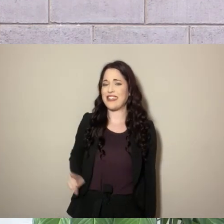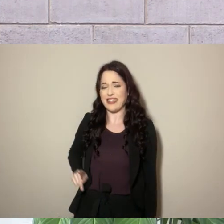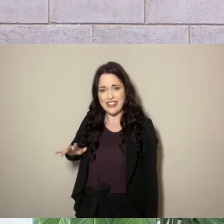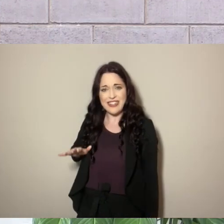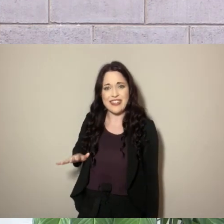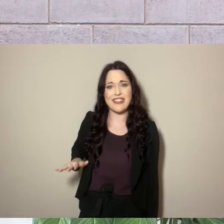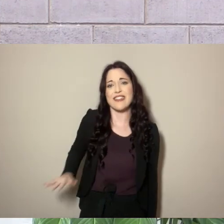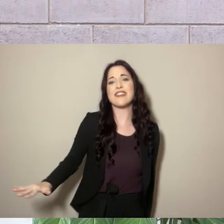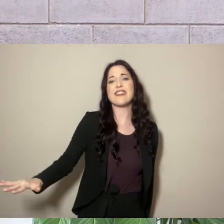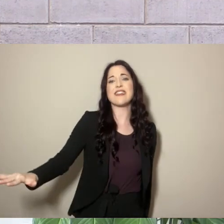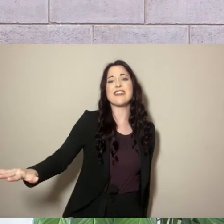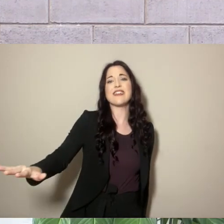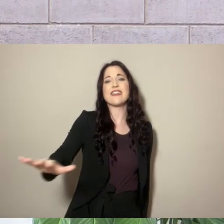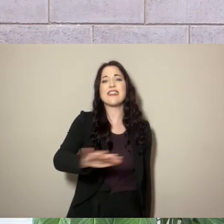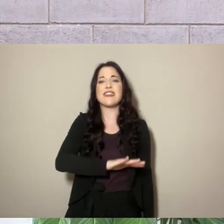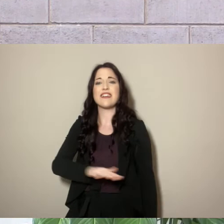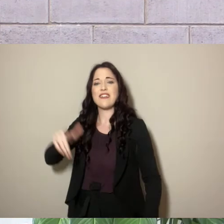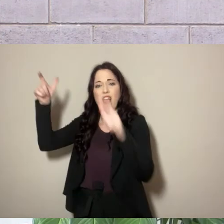thine is the